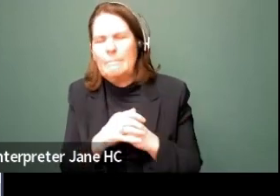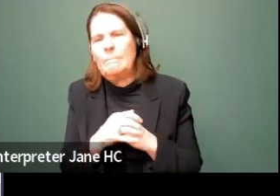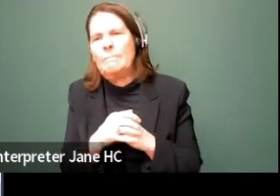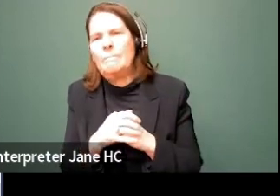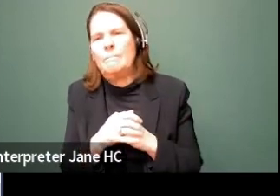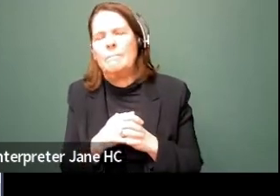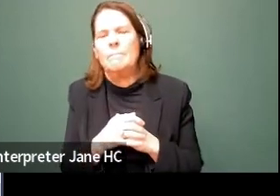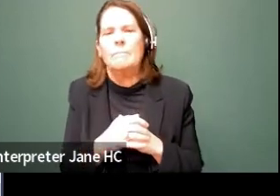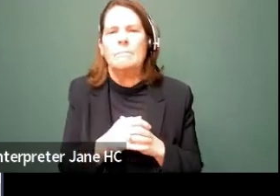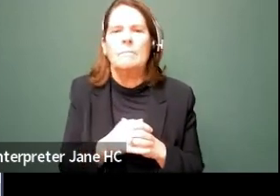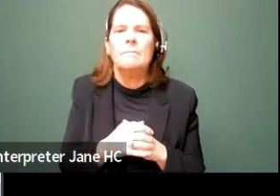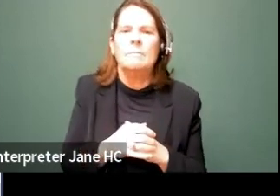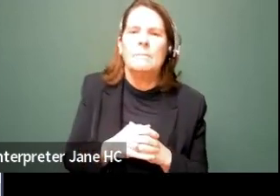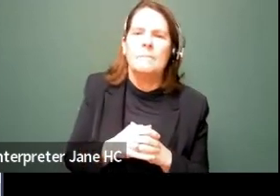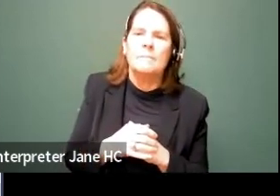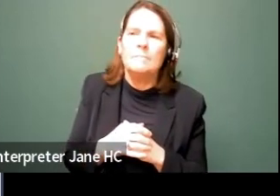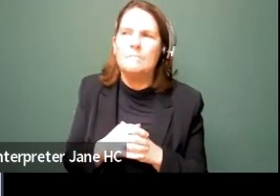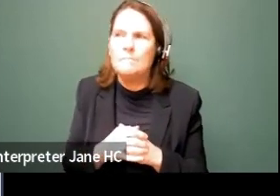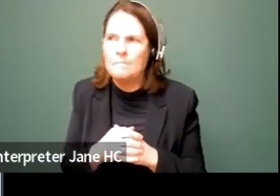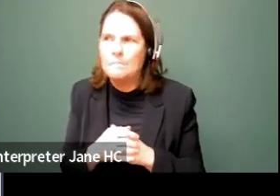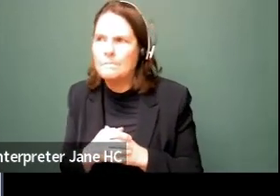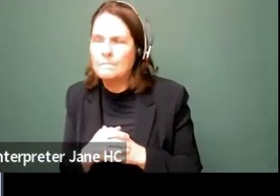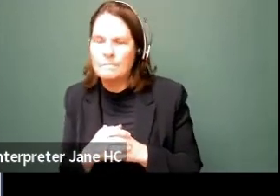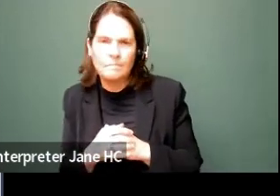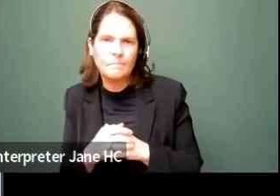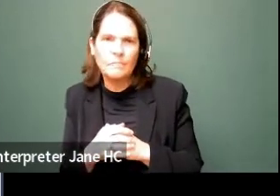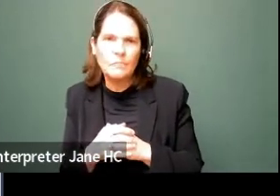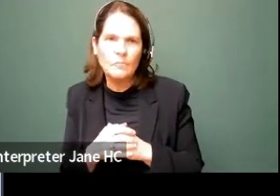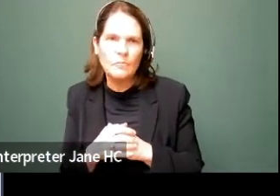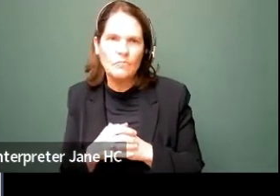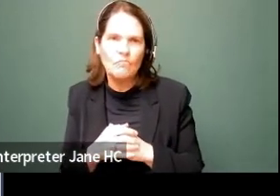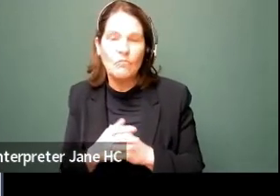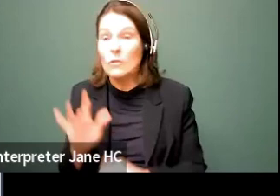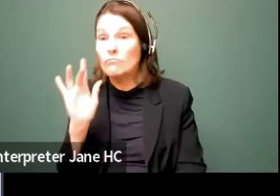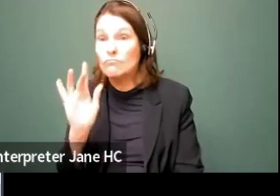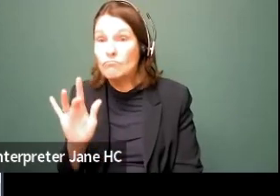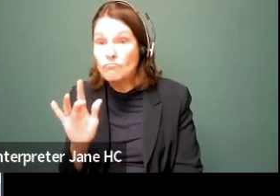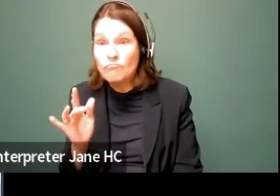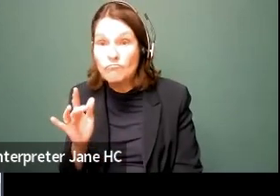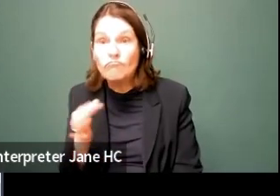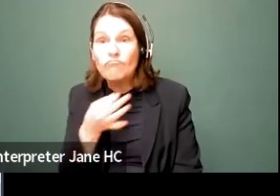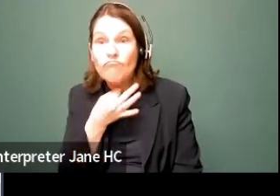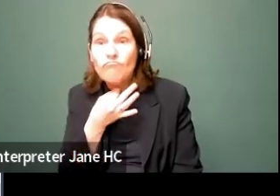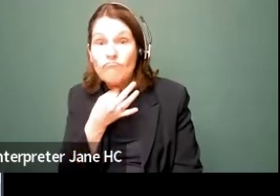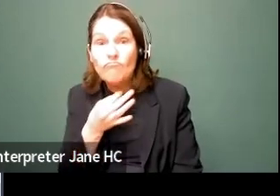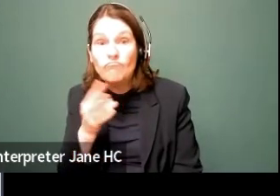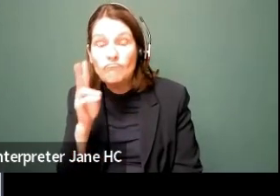same. And again, we can click and